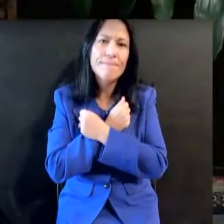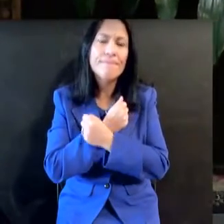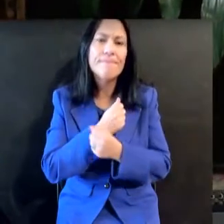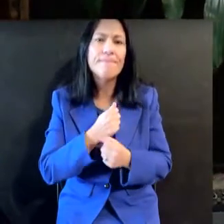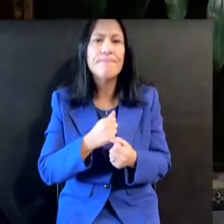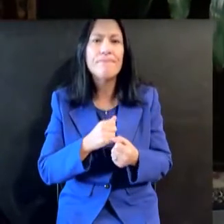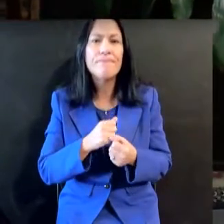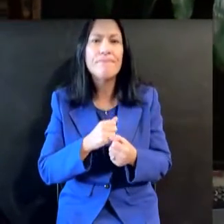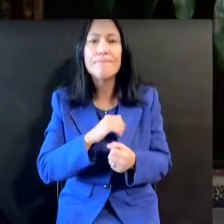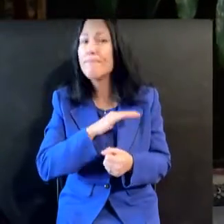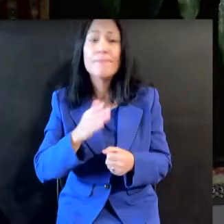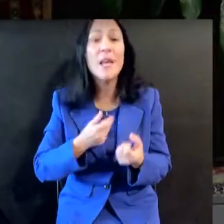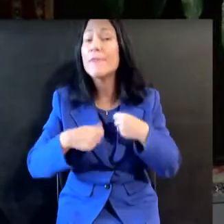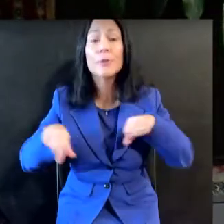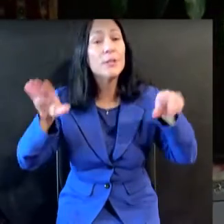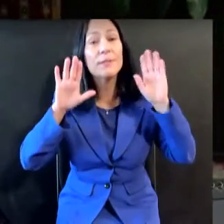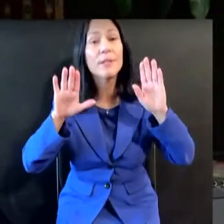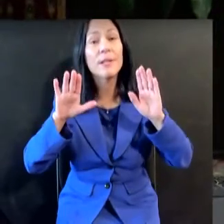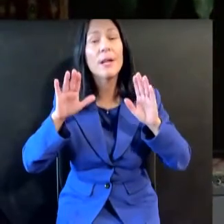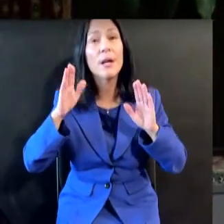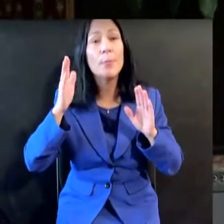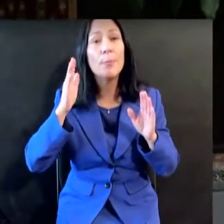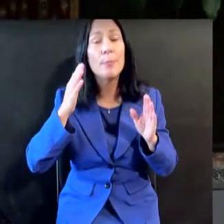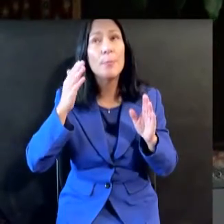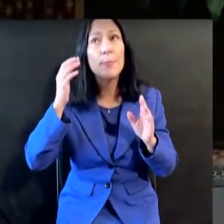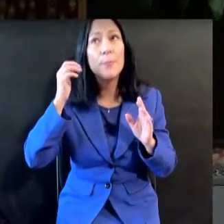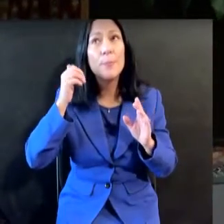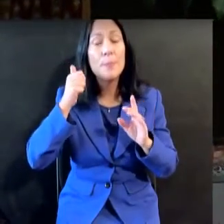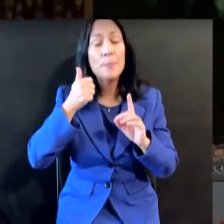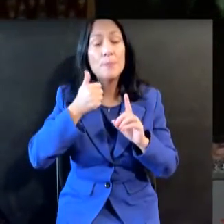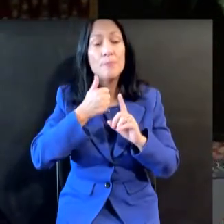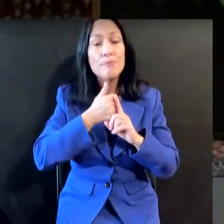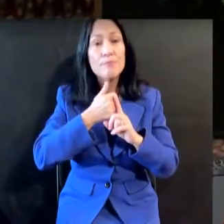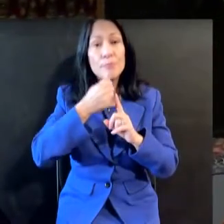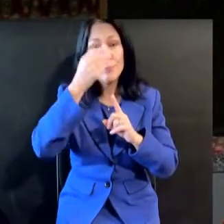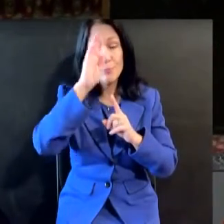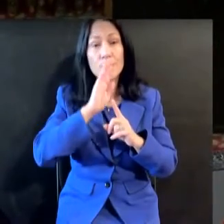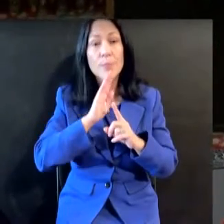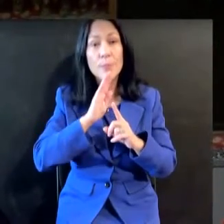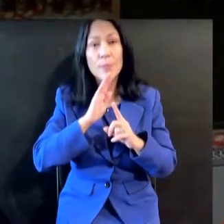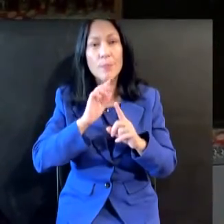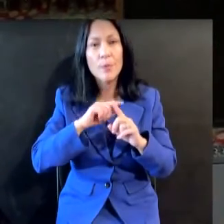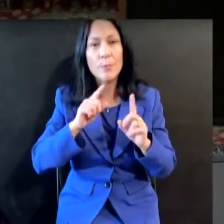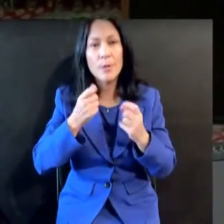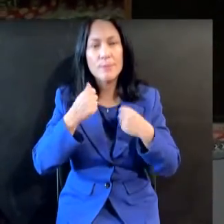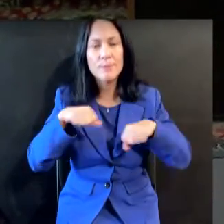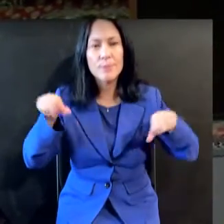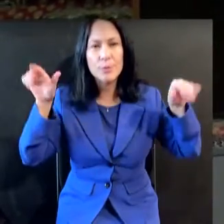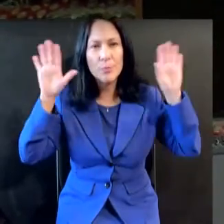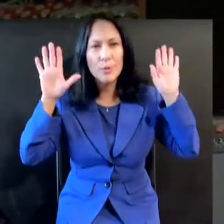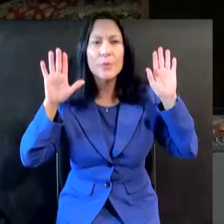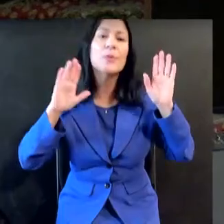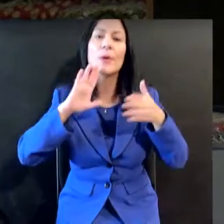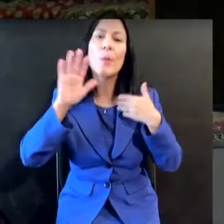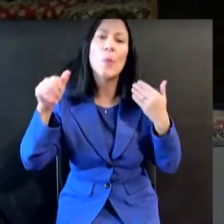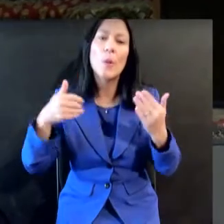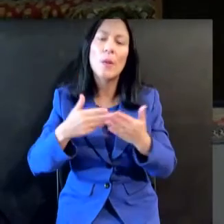never giving up his divinity and yet surrendering all that was rightfully his